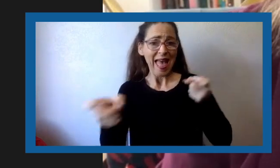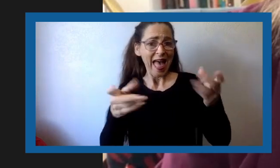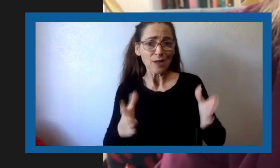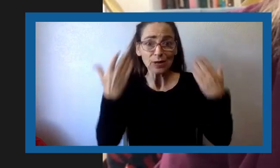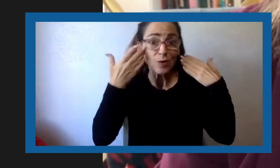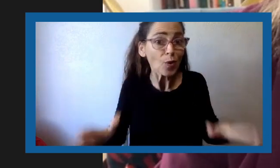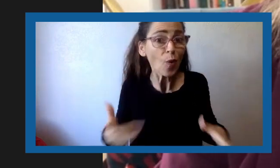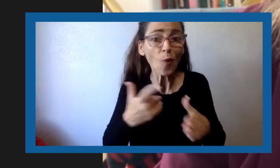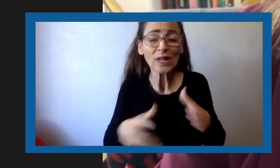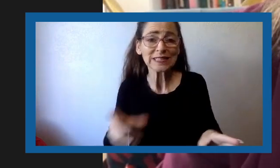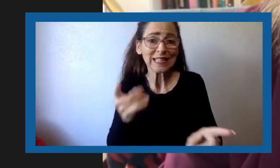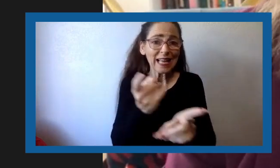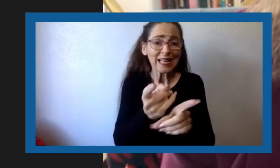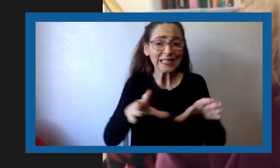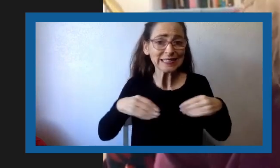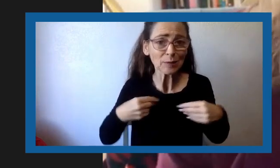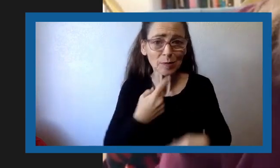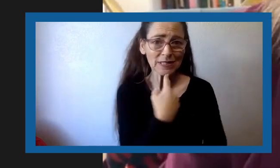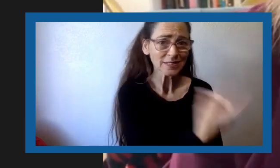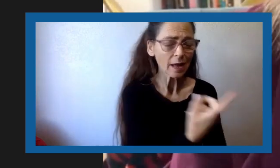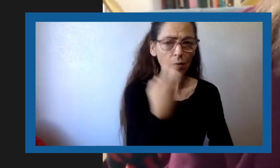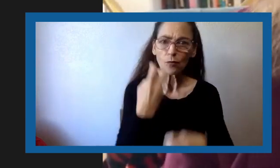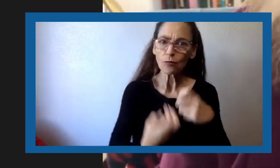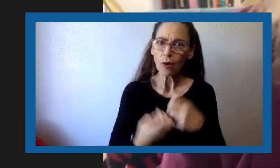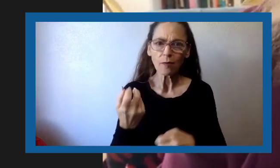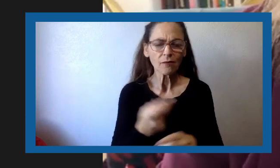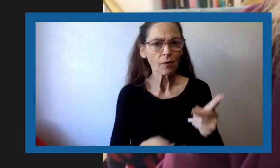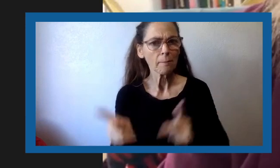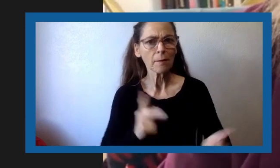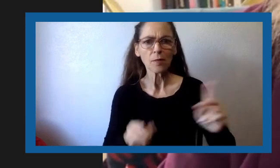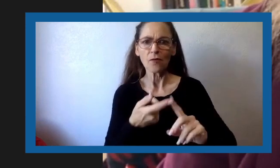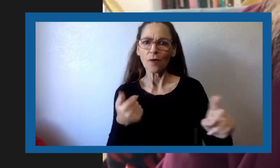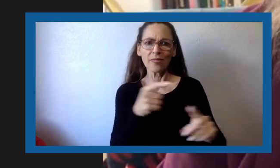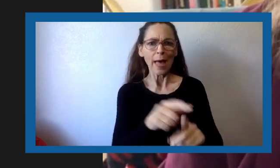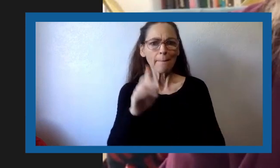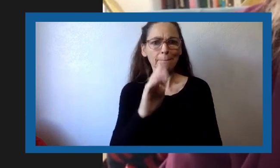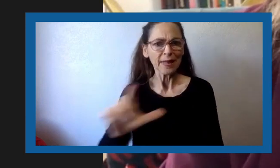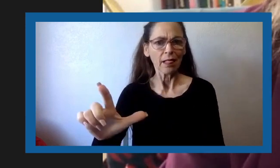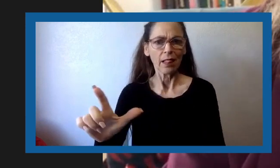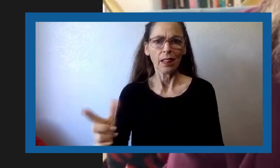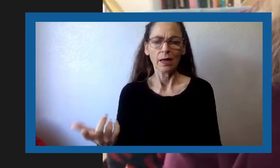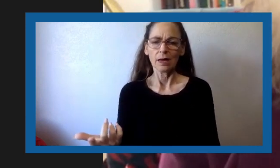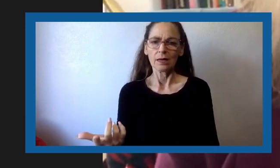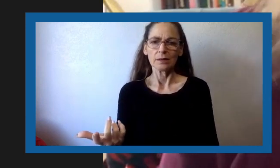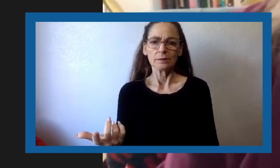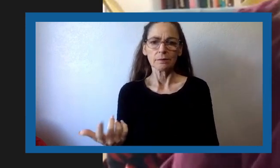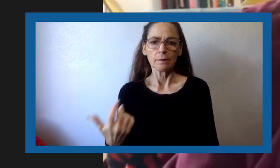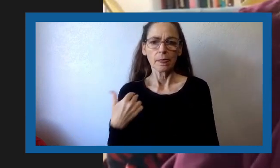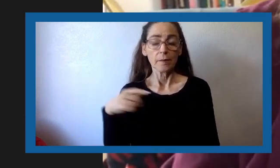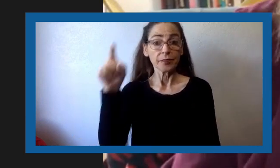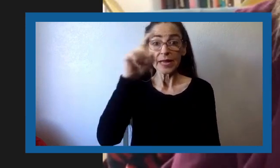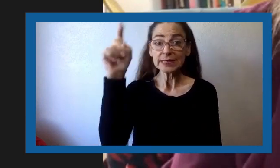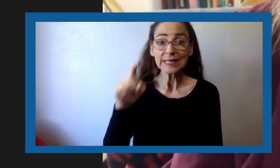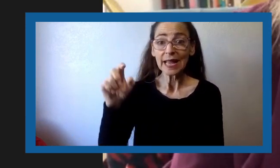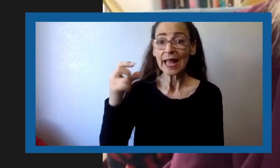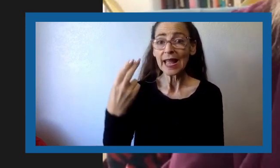know, and it's causing a lot of problems for people as a result of that. You then have Texas with